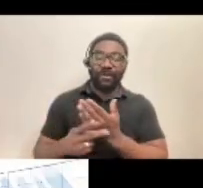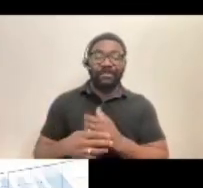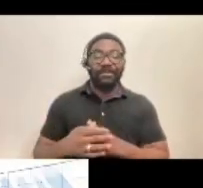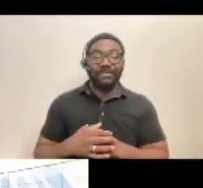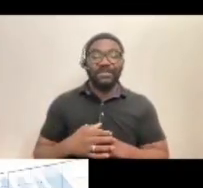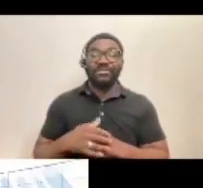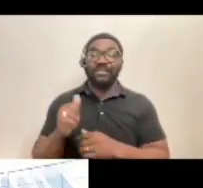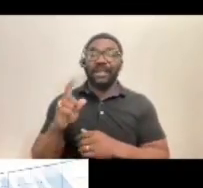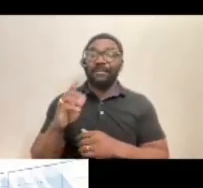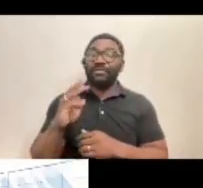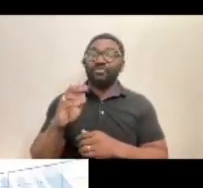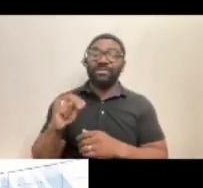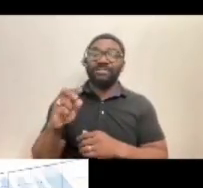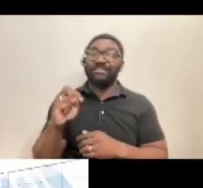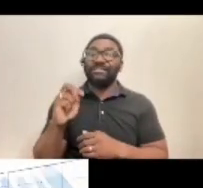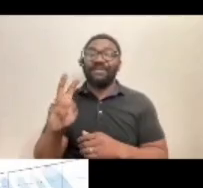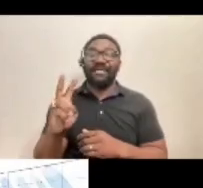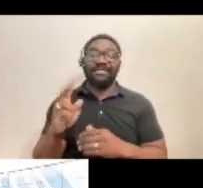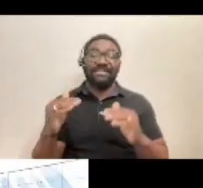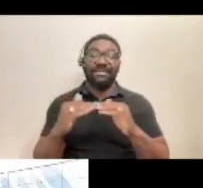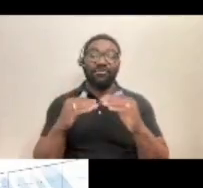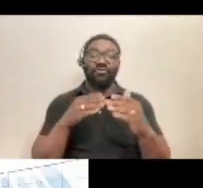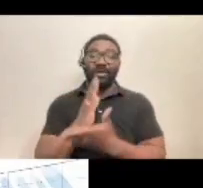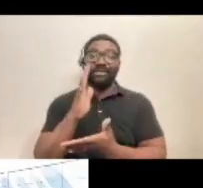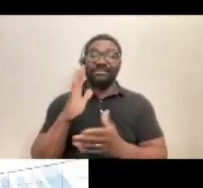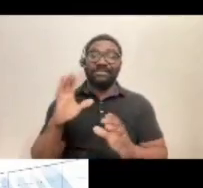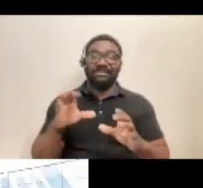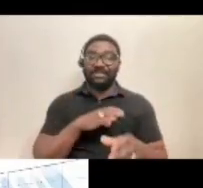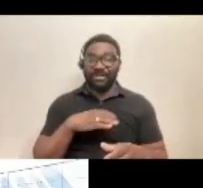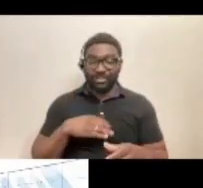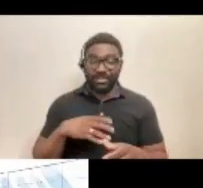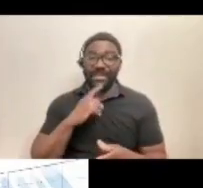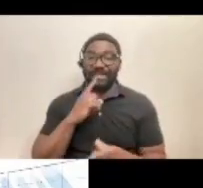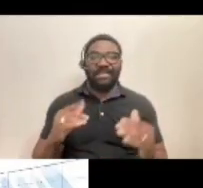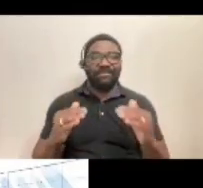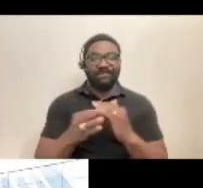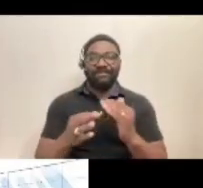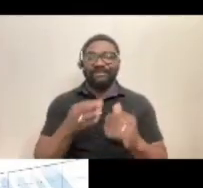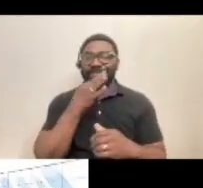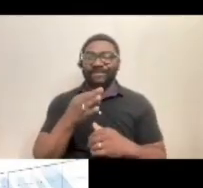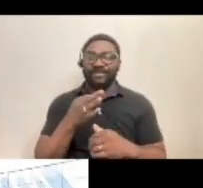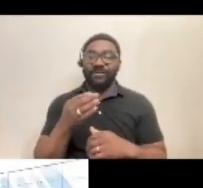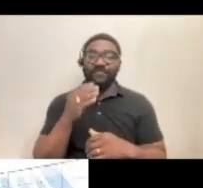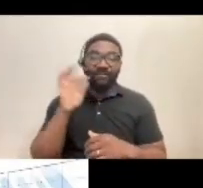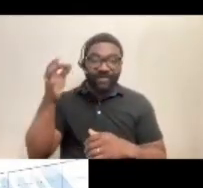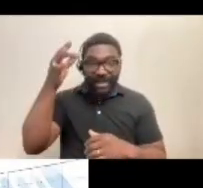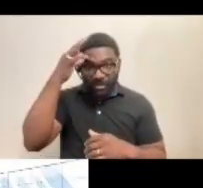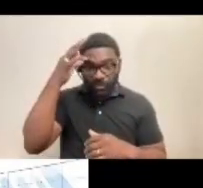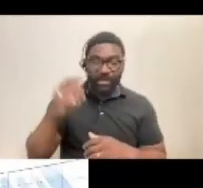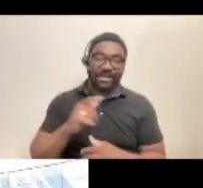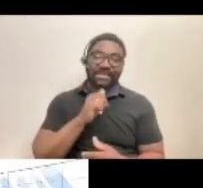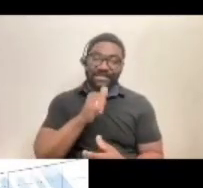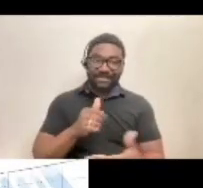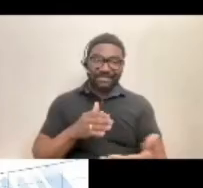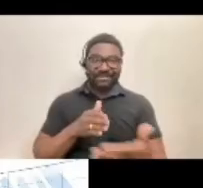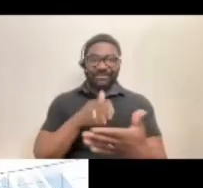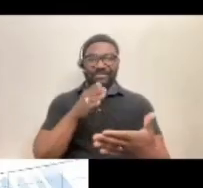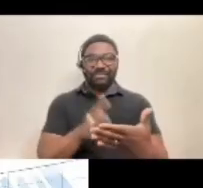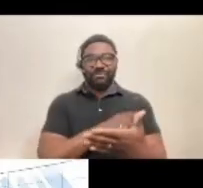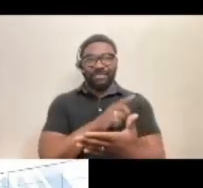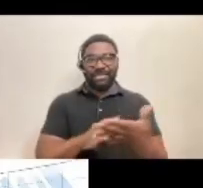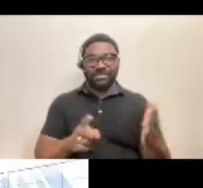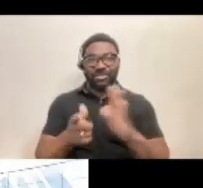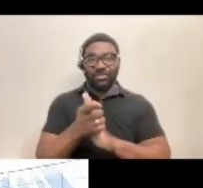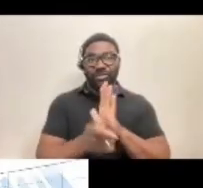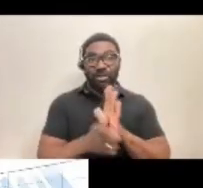of Nevada's Equal Rights Commission and has expertise in federal anti-discrimination laws, including the ADA. Shelley